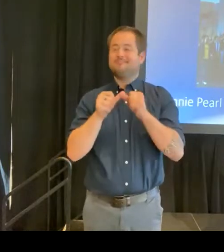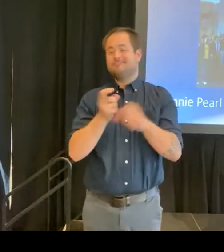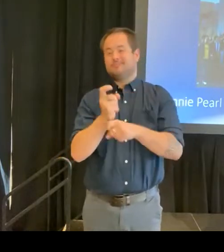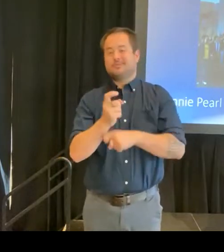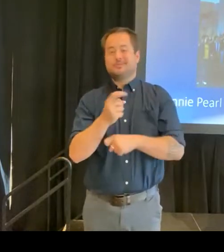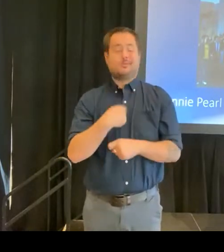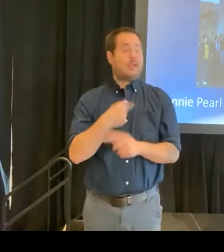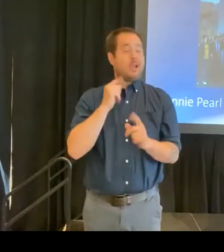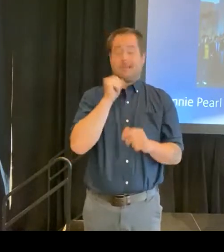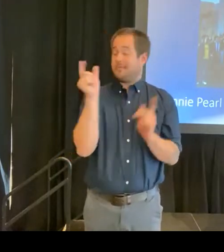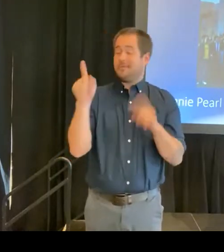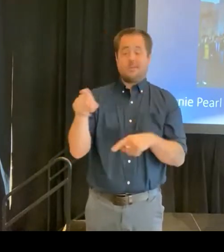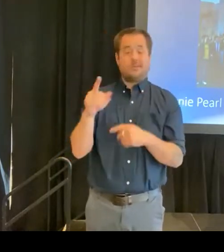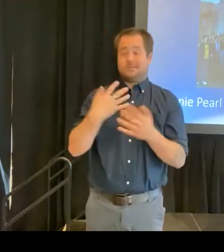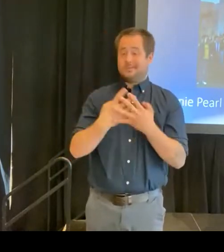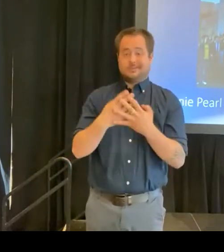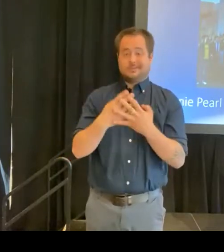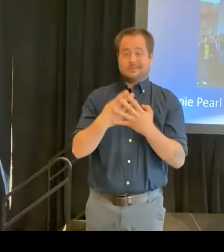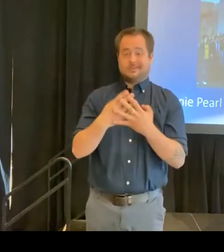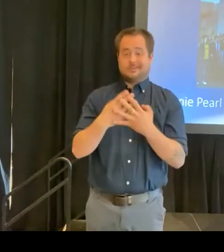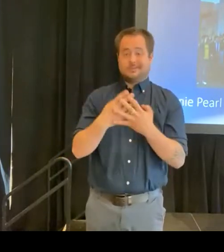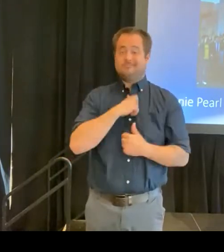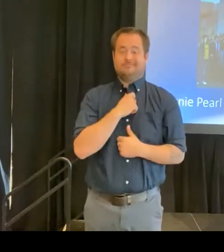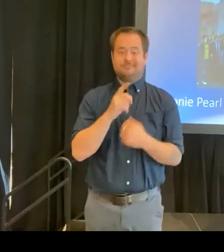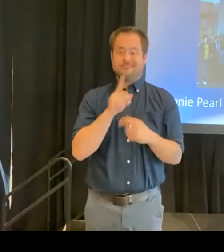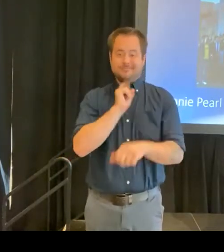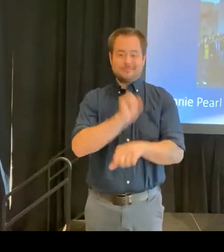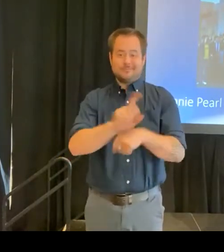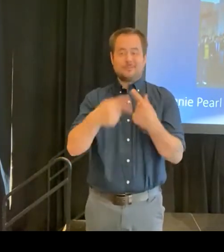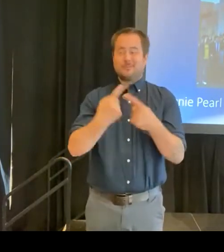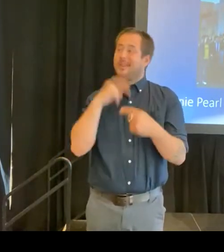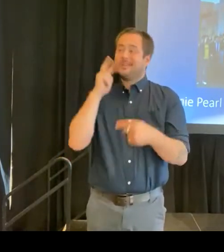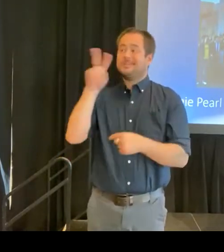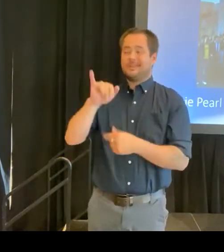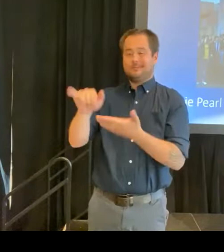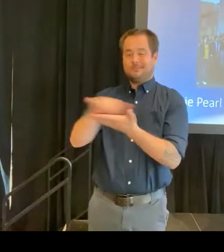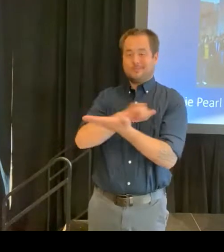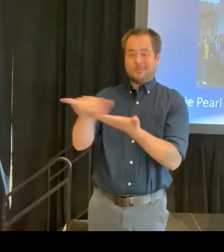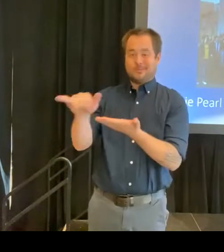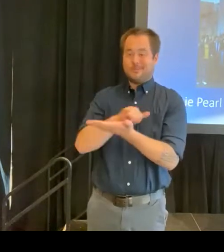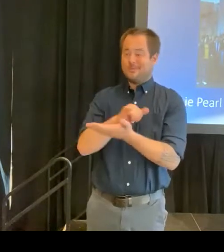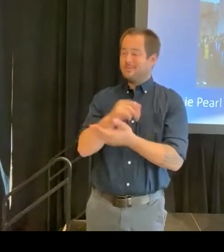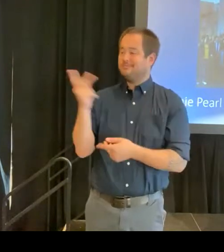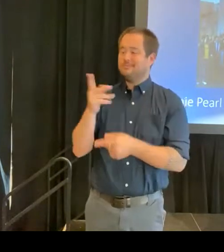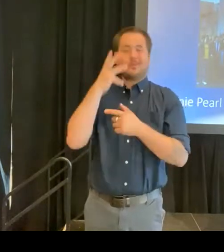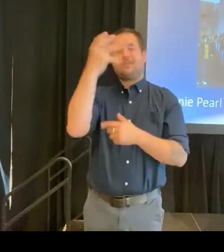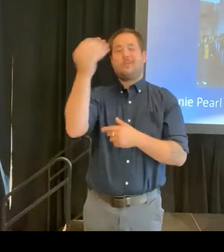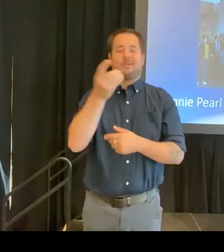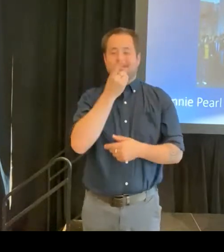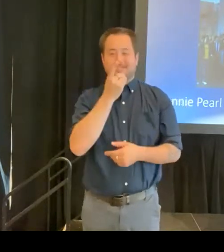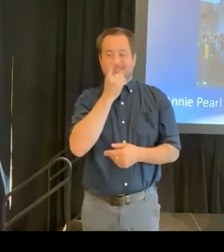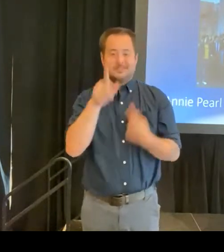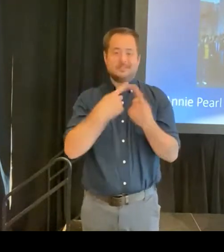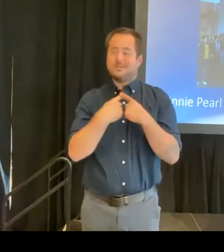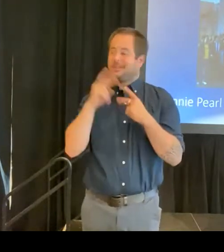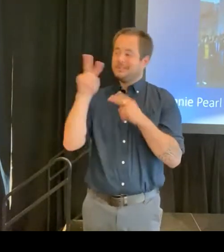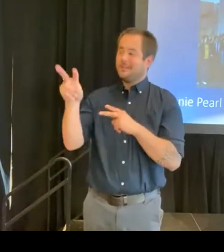was in New York, he was doing the same thing in New York. And he used to take me to dinner somewhere once in a while when I saw